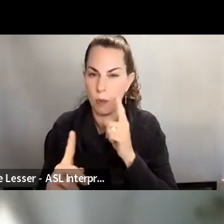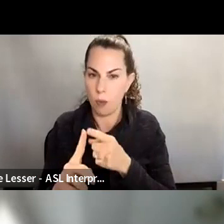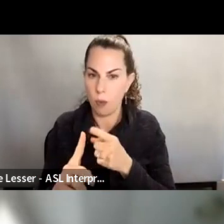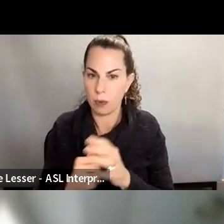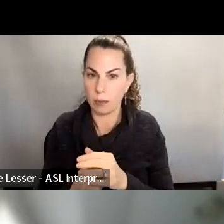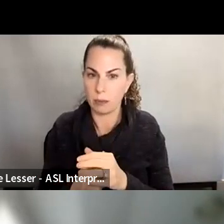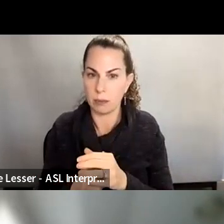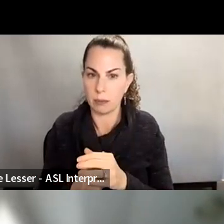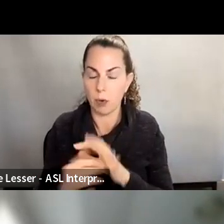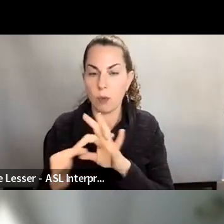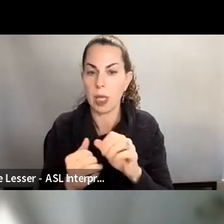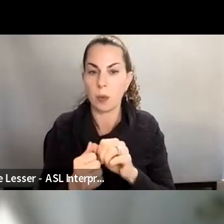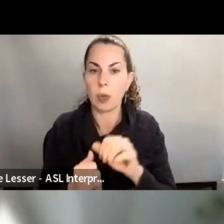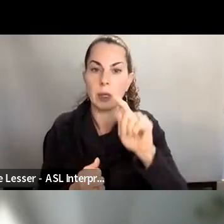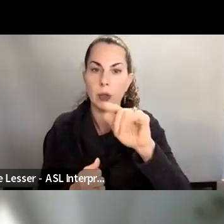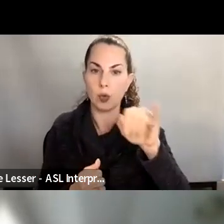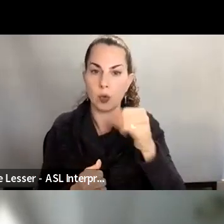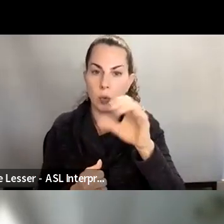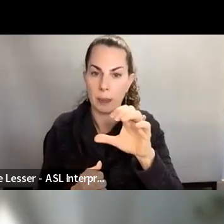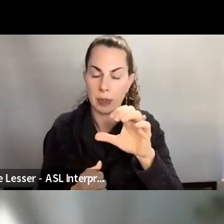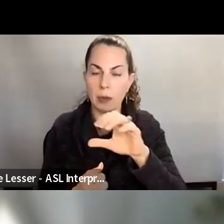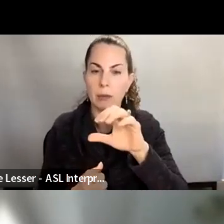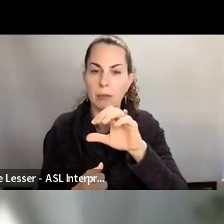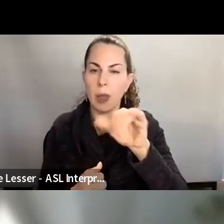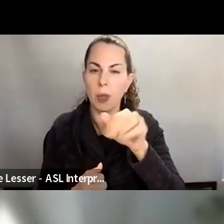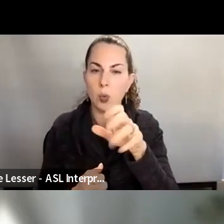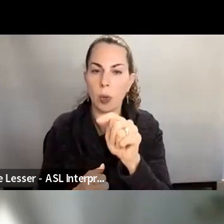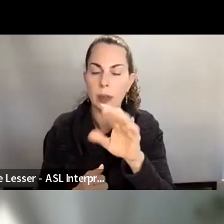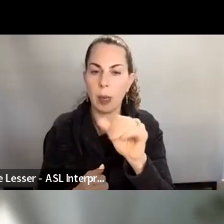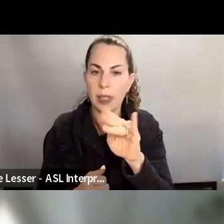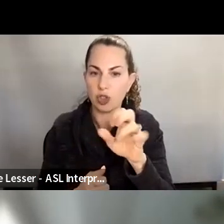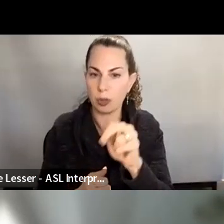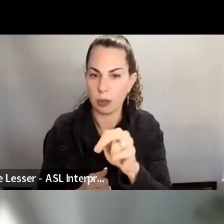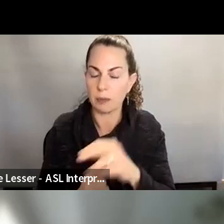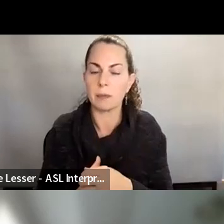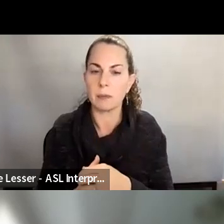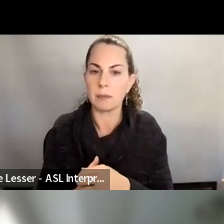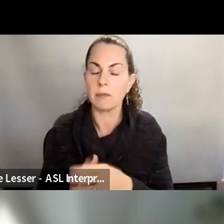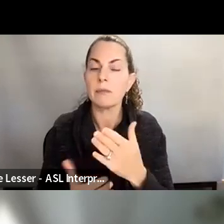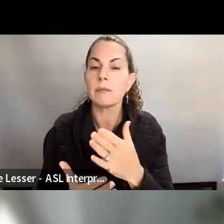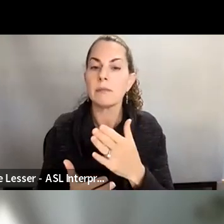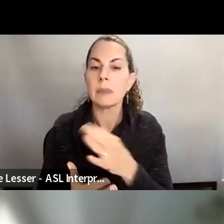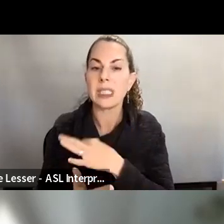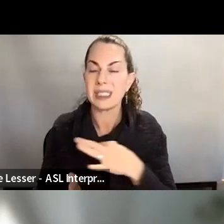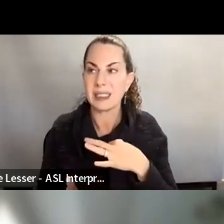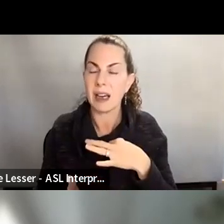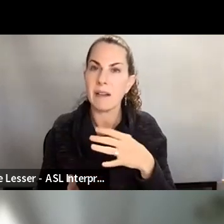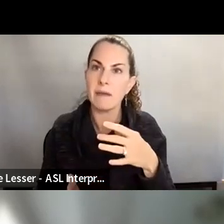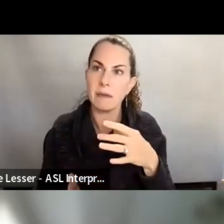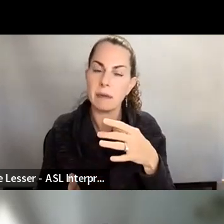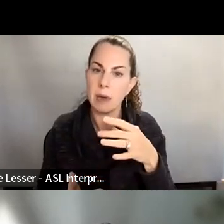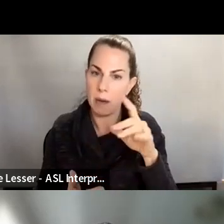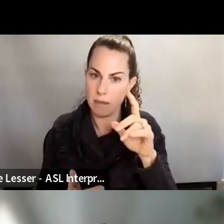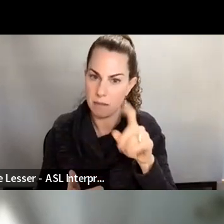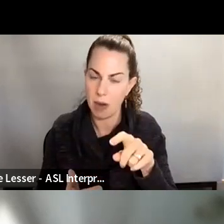that from a Joint Commission perspective, staff have to be, there's annual